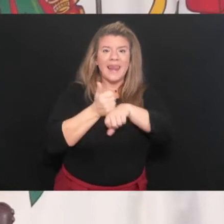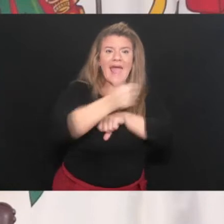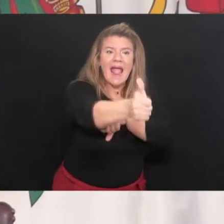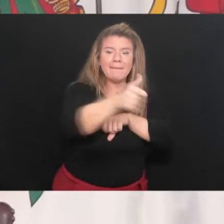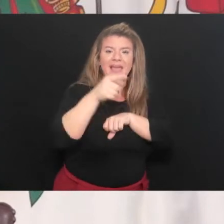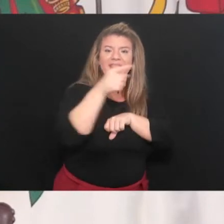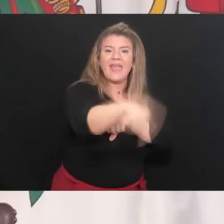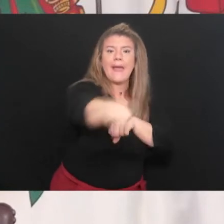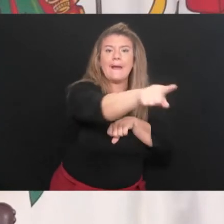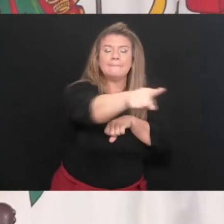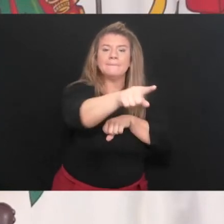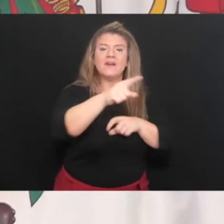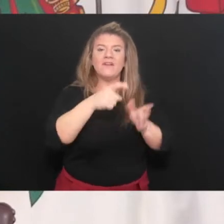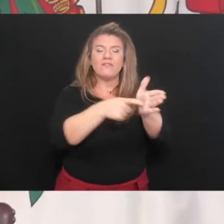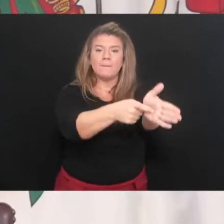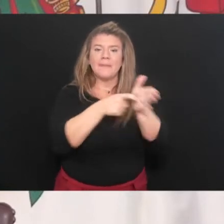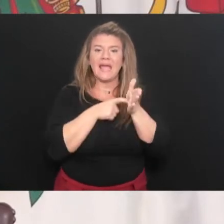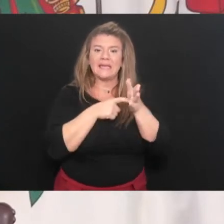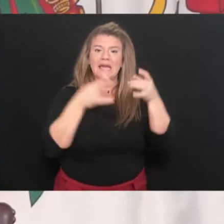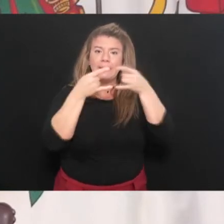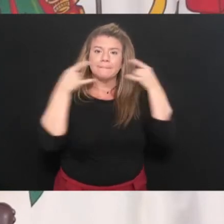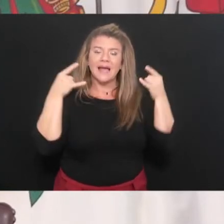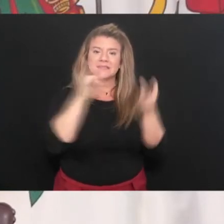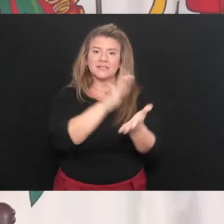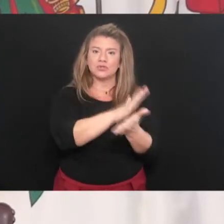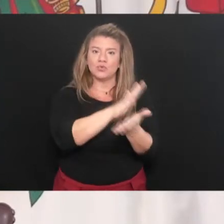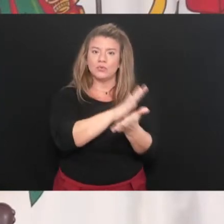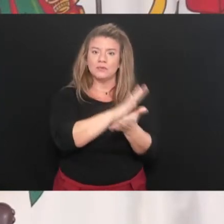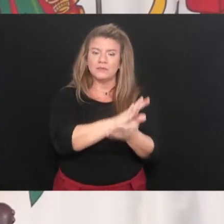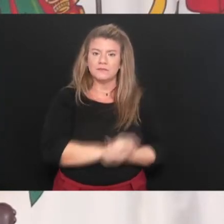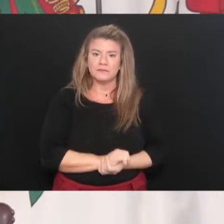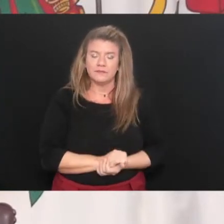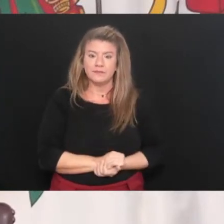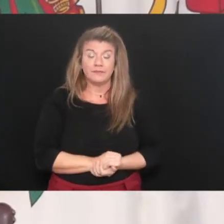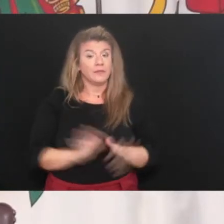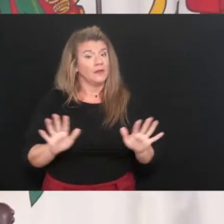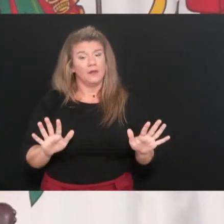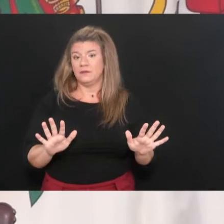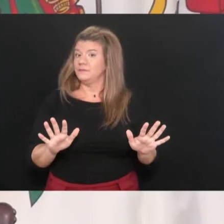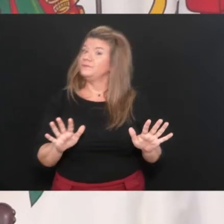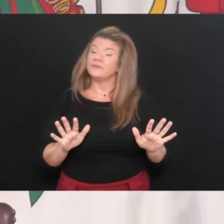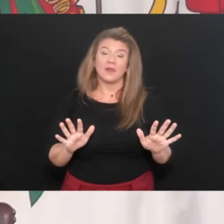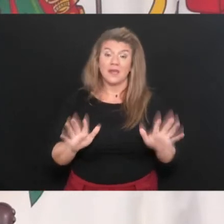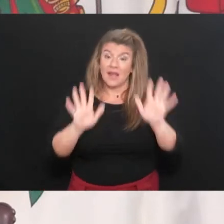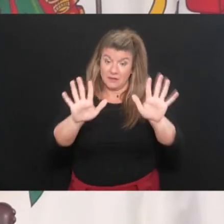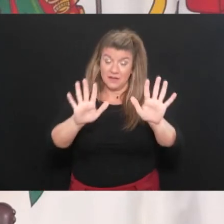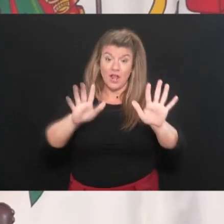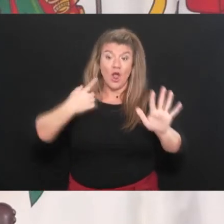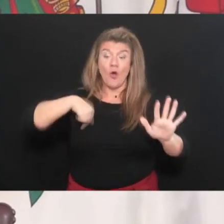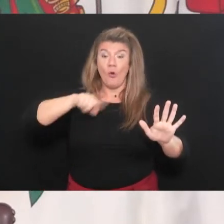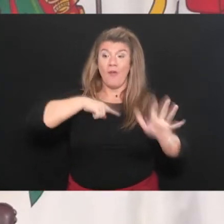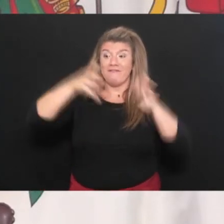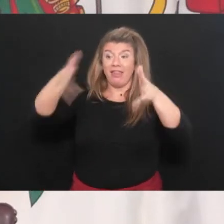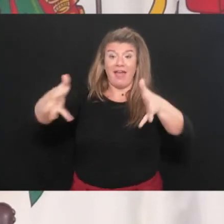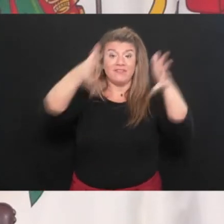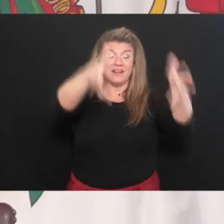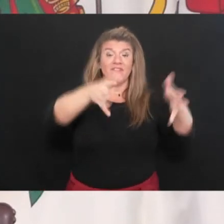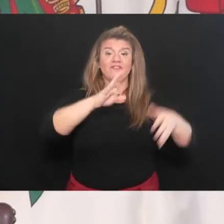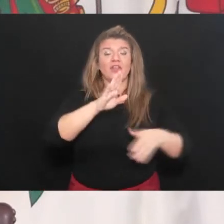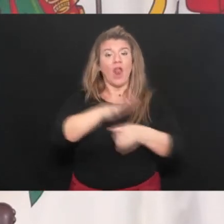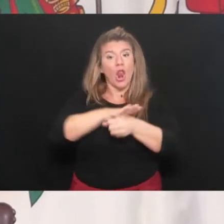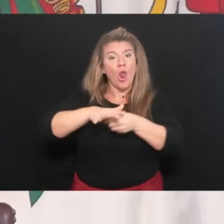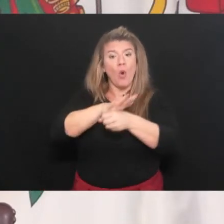mandating masks in the schools? Now, we've left that up to the local boards of education,